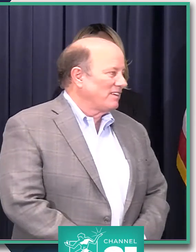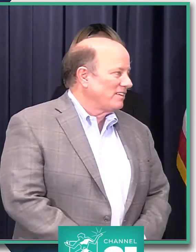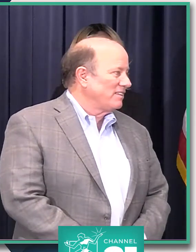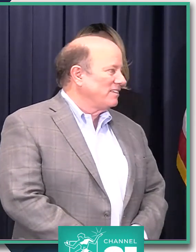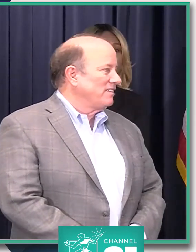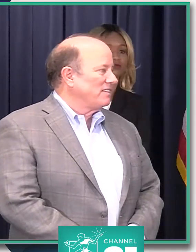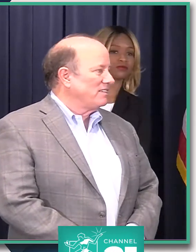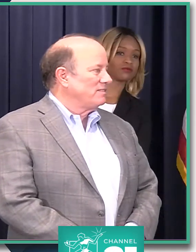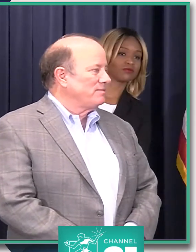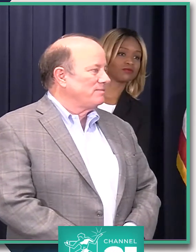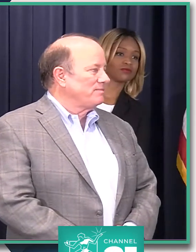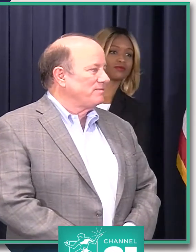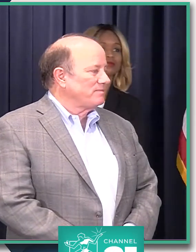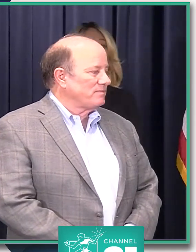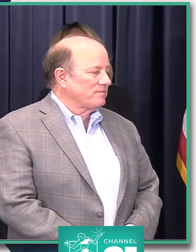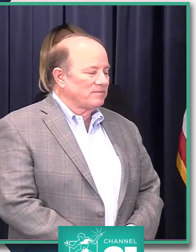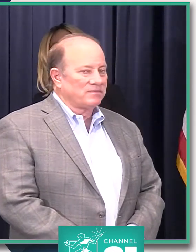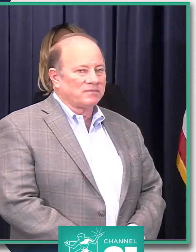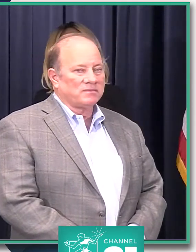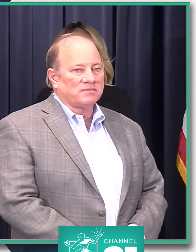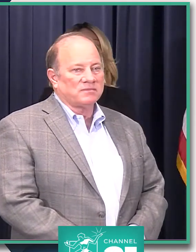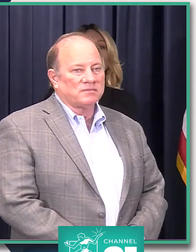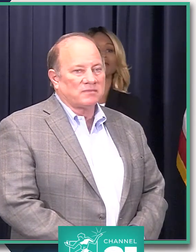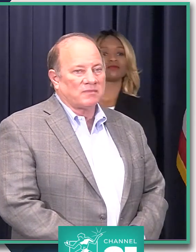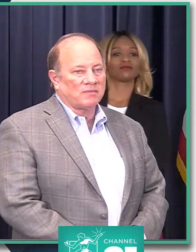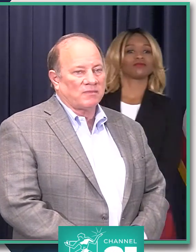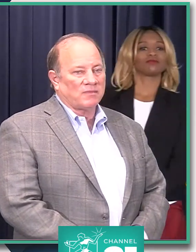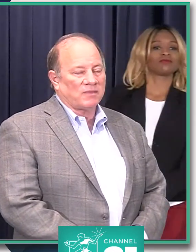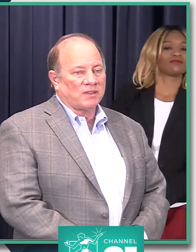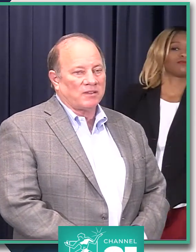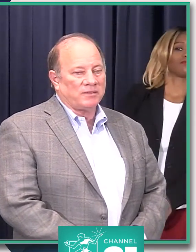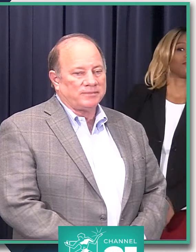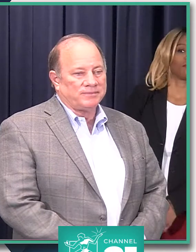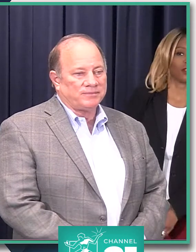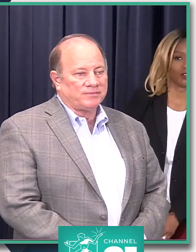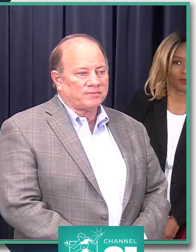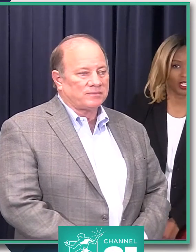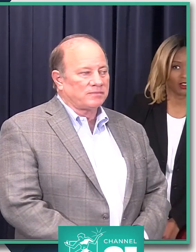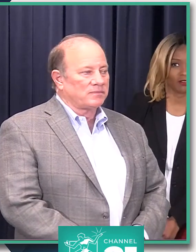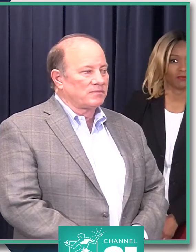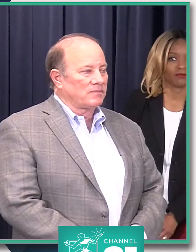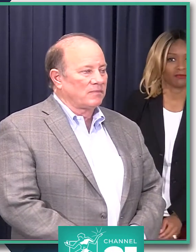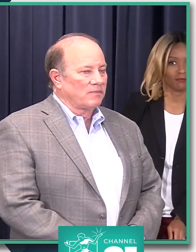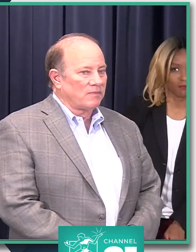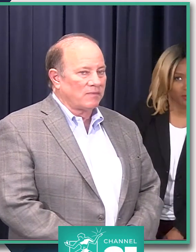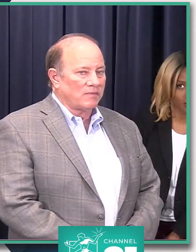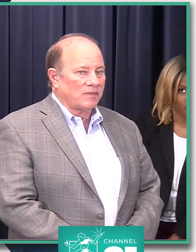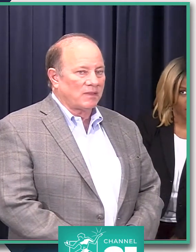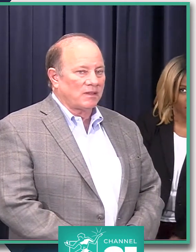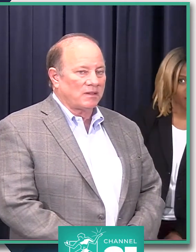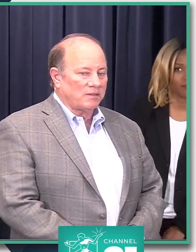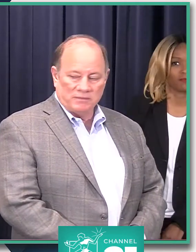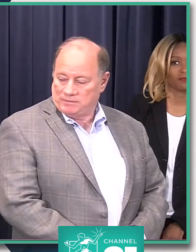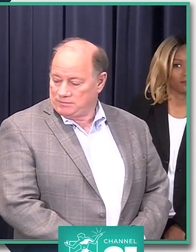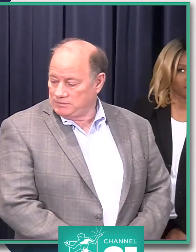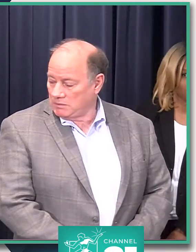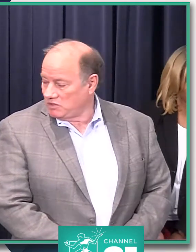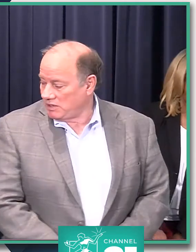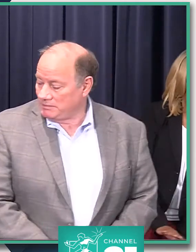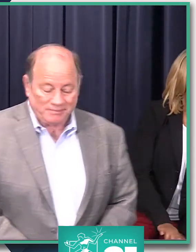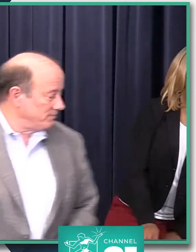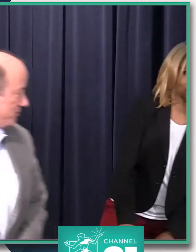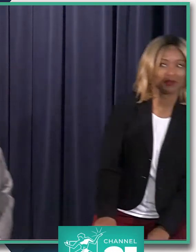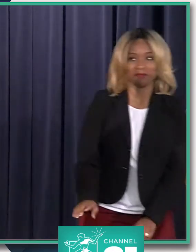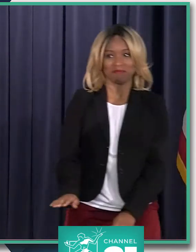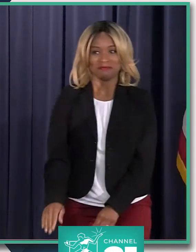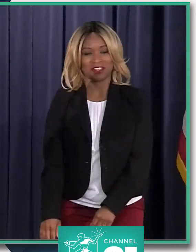So depending on the property, if it's a commercial or residential property, we would have to assess to see if they have all their license per the state